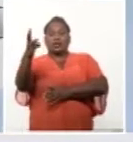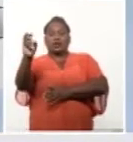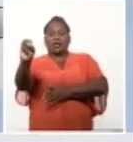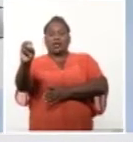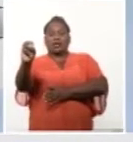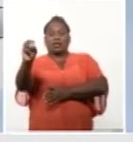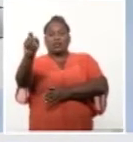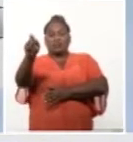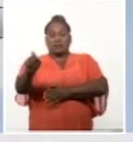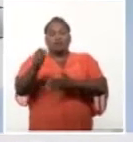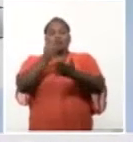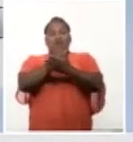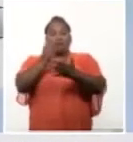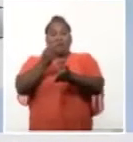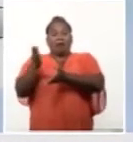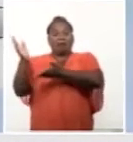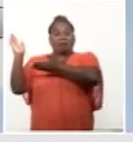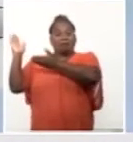3,488,230 confirmed cases,